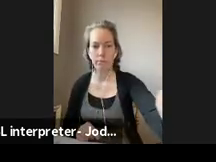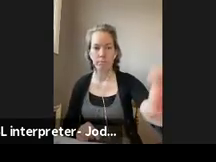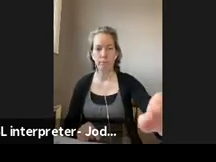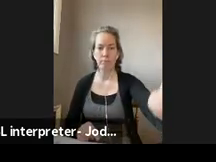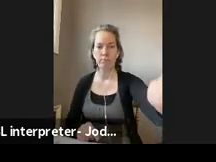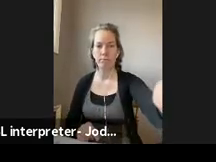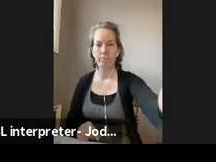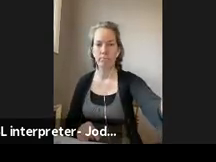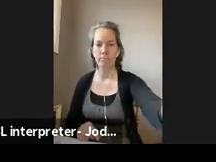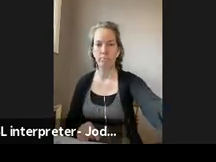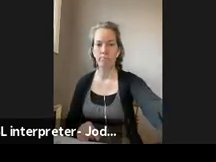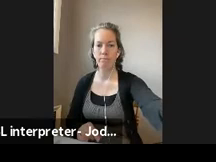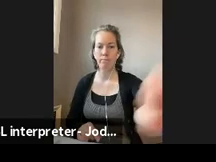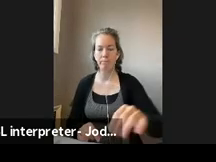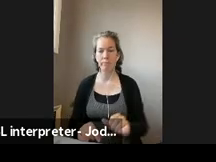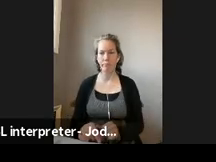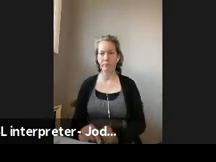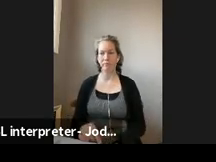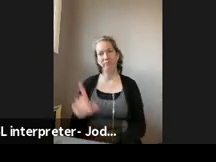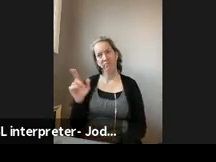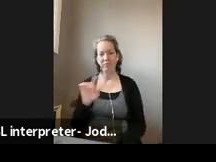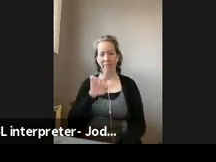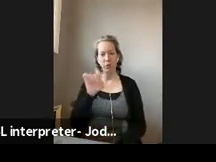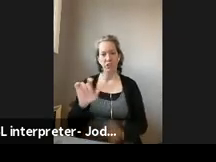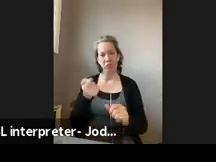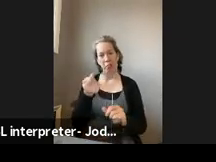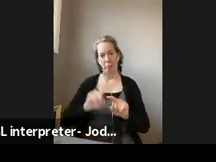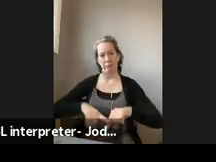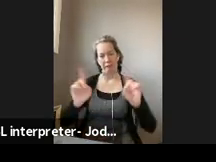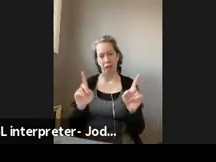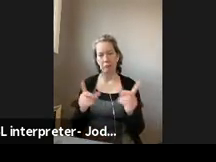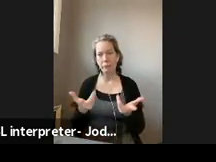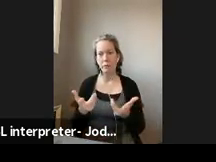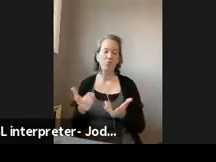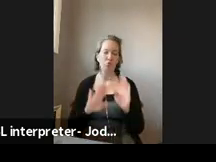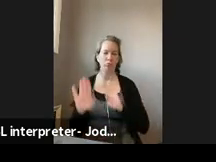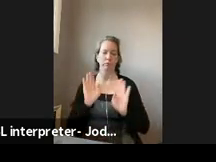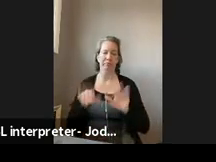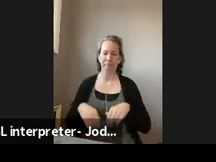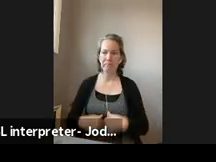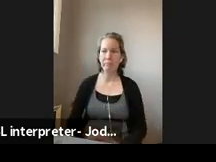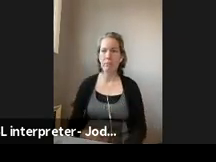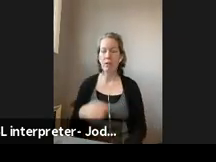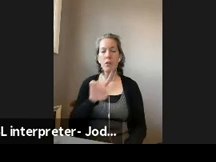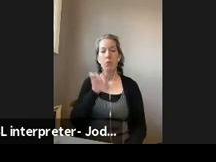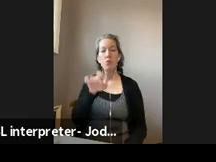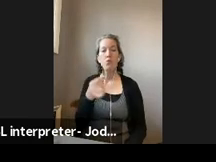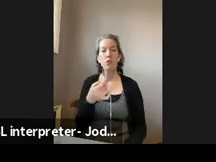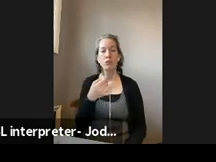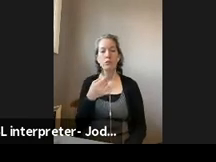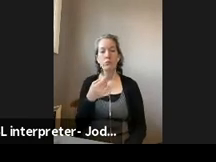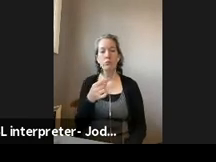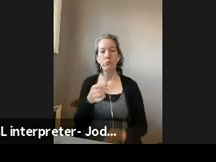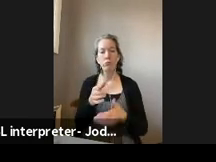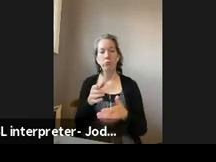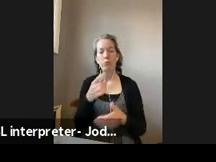Okay, we have a slightly different question, but we can start here. Okay, no worries. So this question is asking if I do not say no